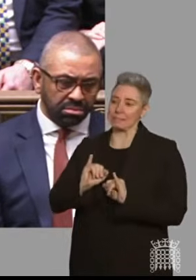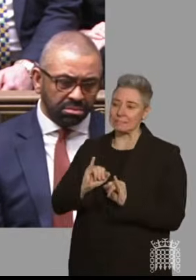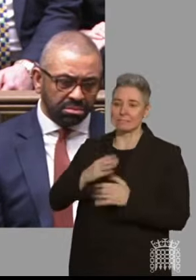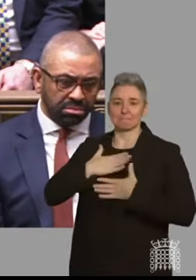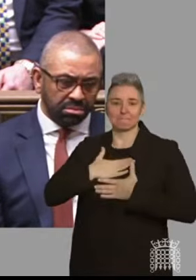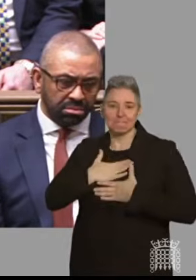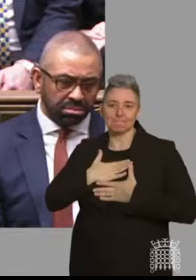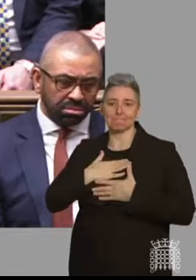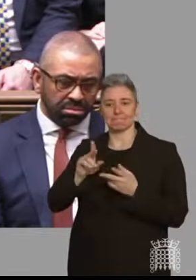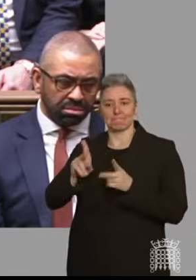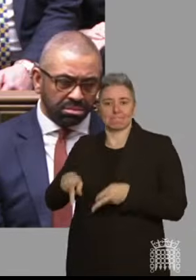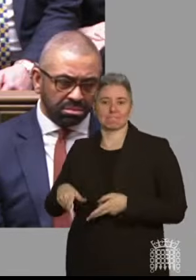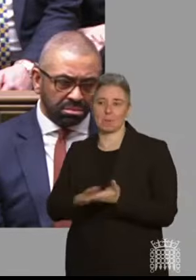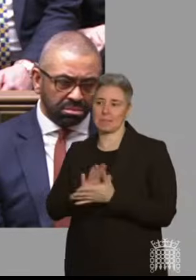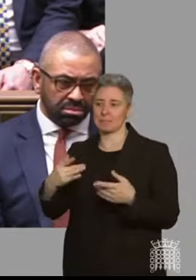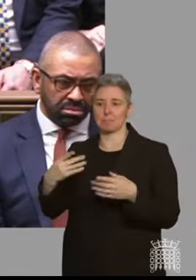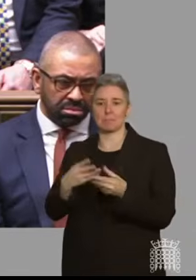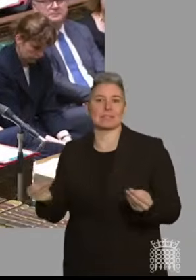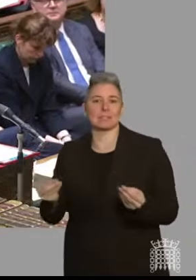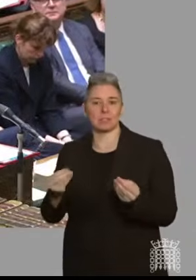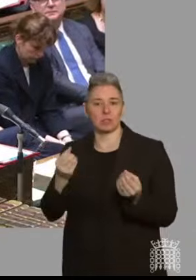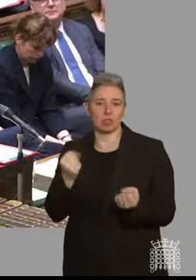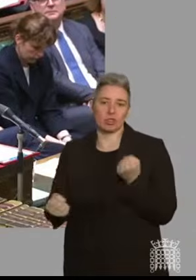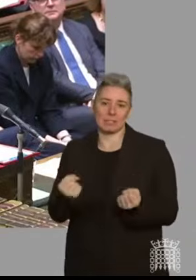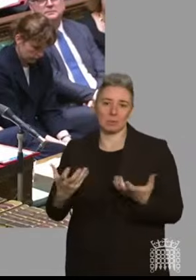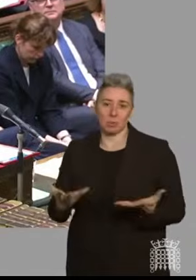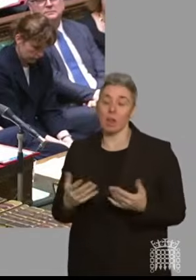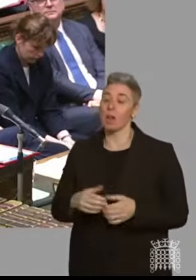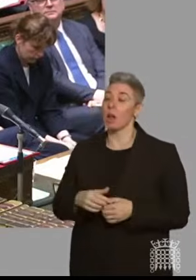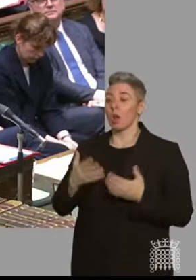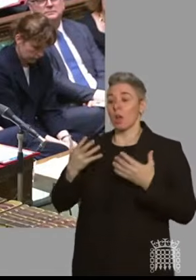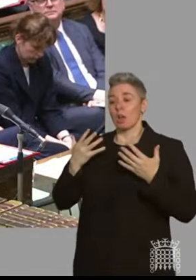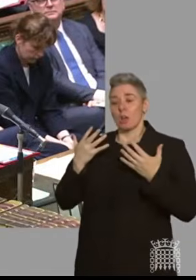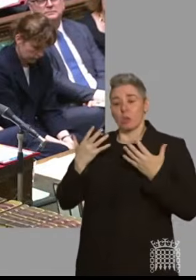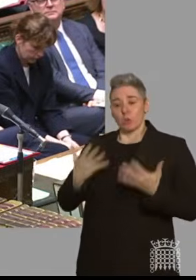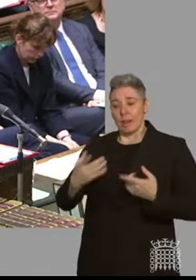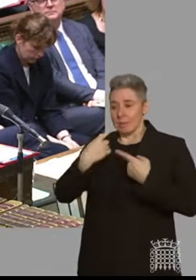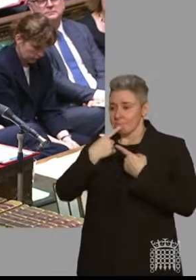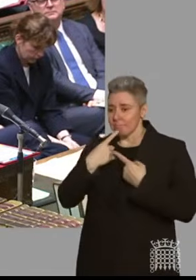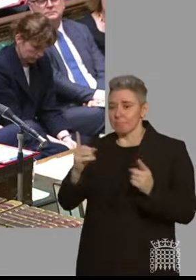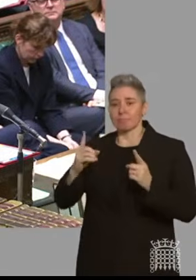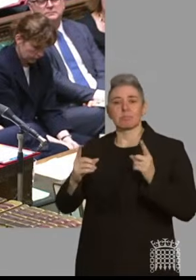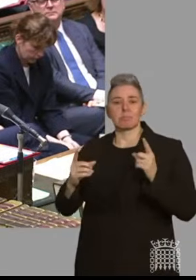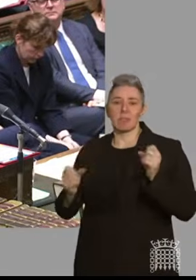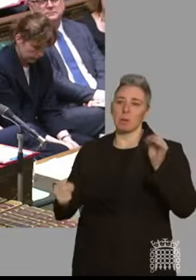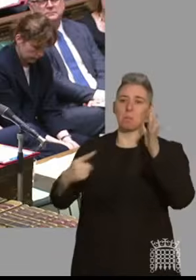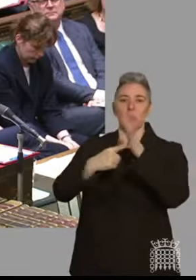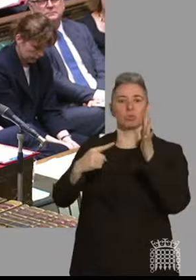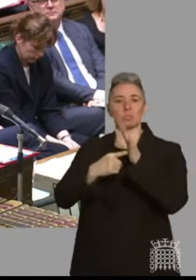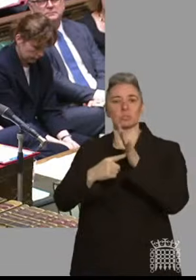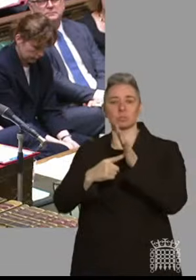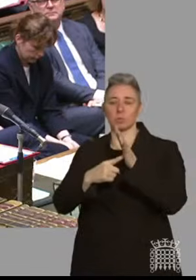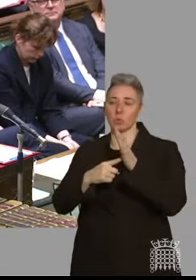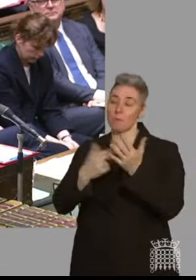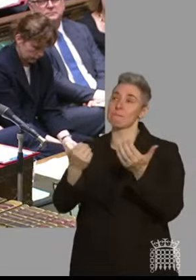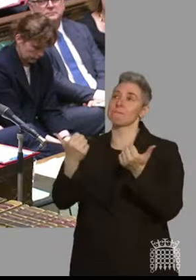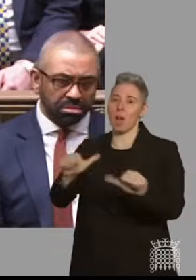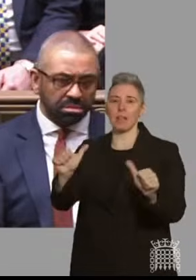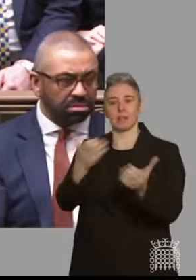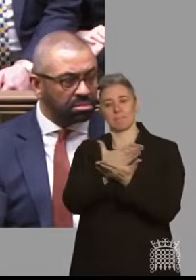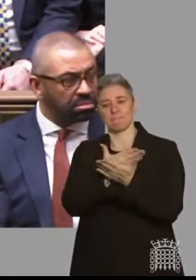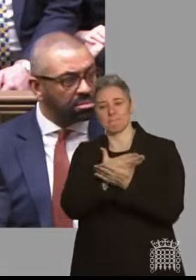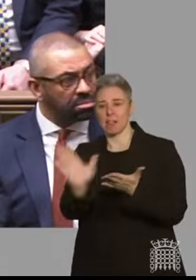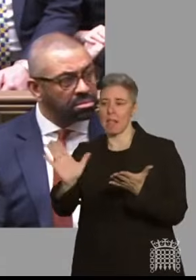finally clearing their names, and across this House we owe it to them to progress this legislation as soon as possible